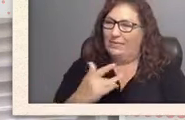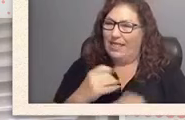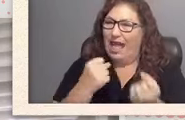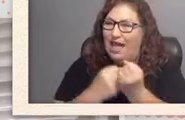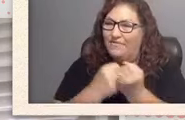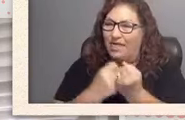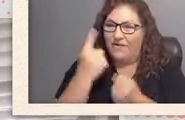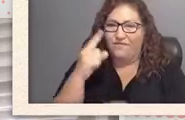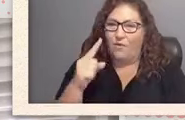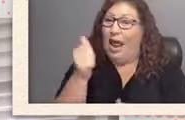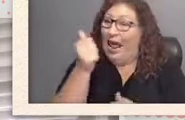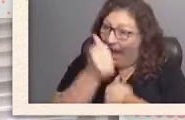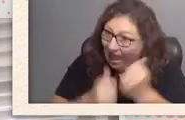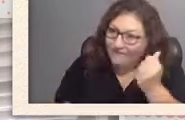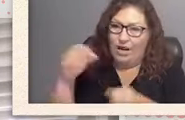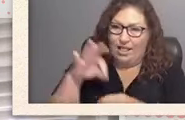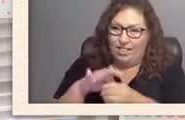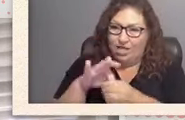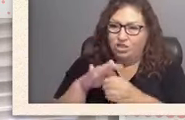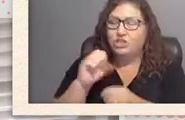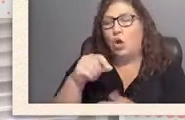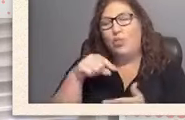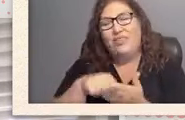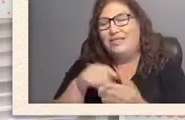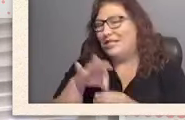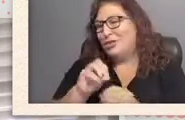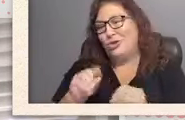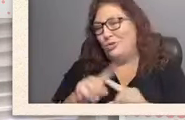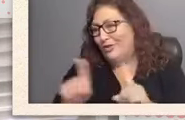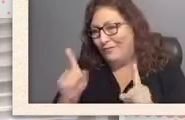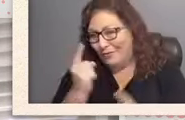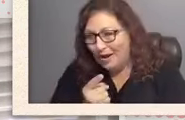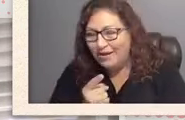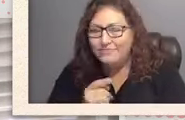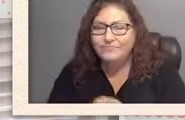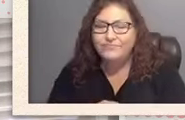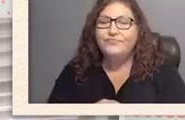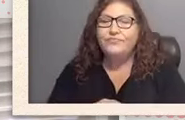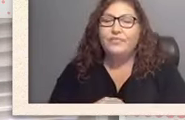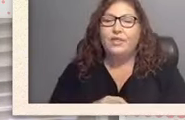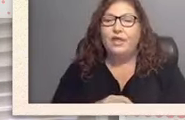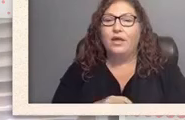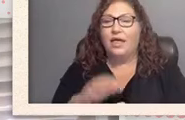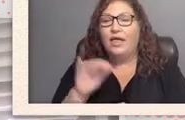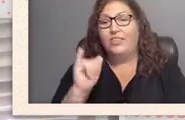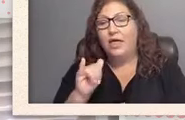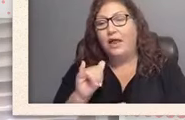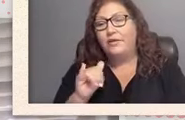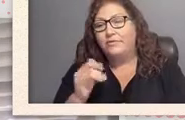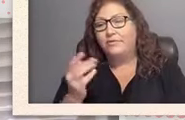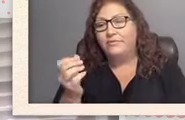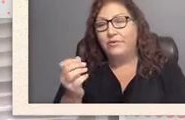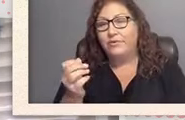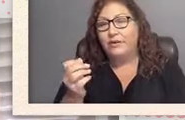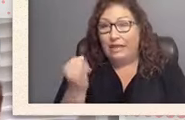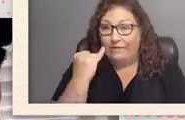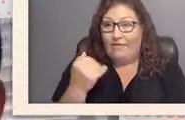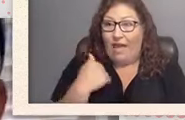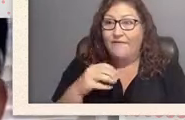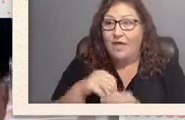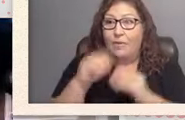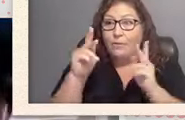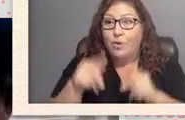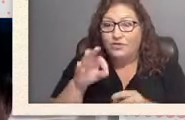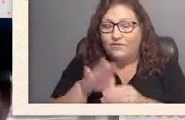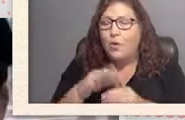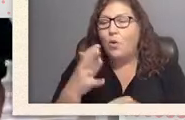single election. So this election's no different, right? To the extent that there is going to be in-person voting, we're going to want to make